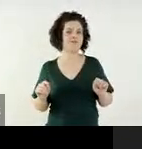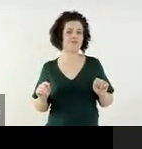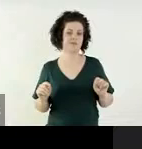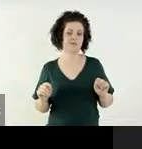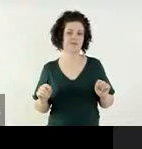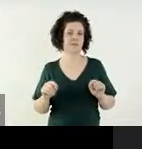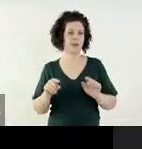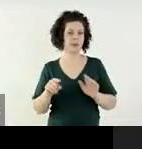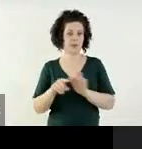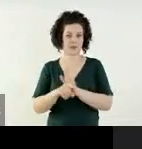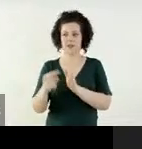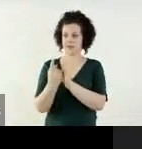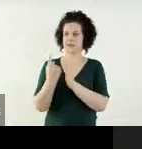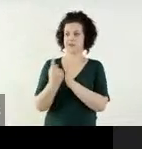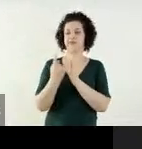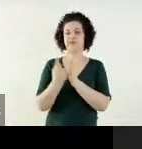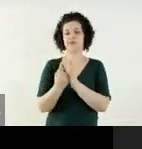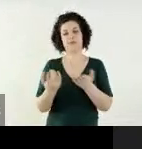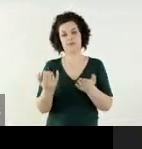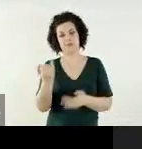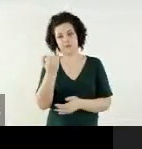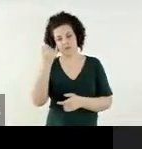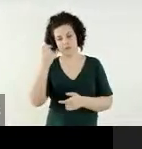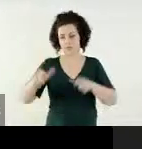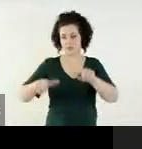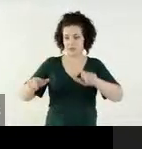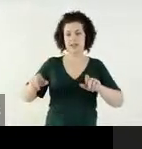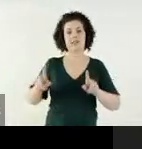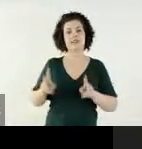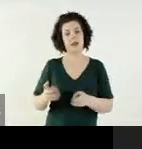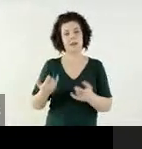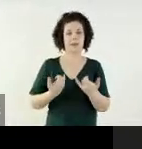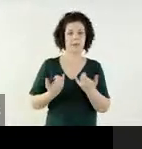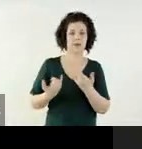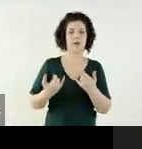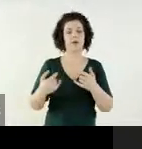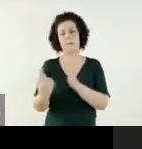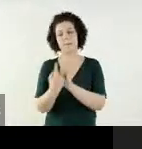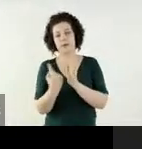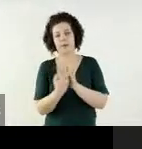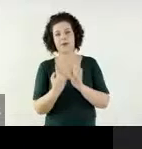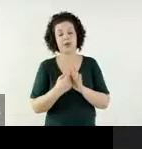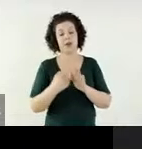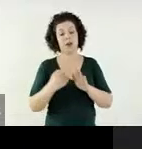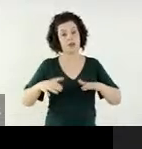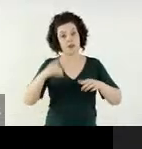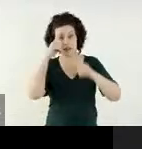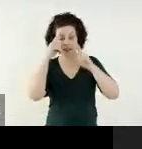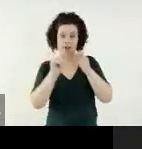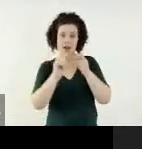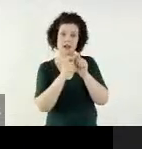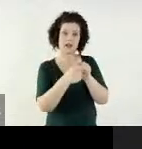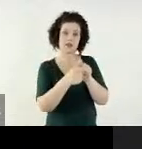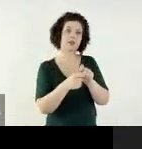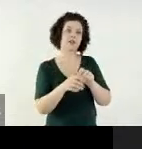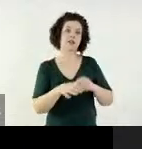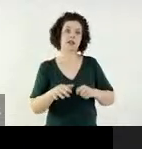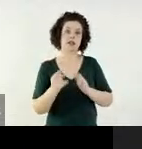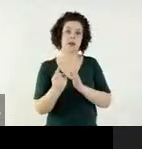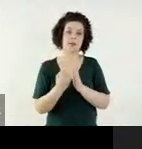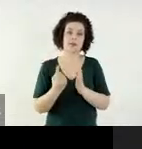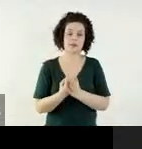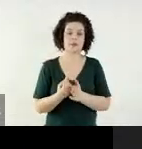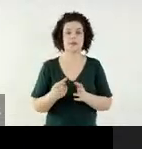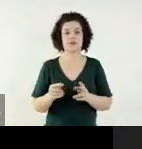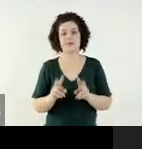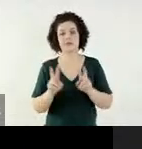come up in our sort of question and answer section about permission, inheritance, and authority. These